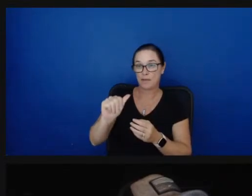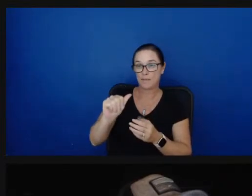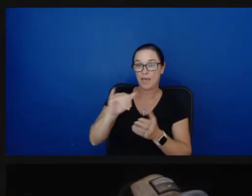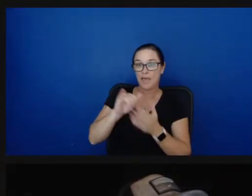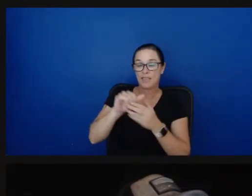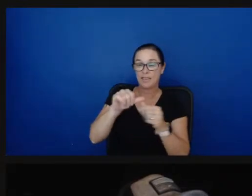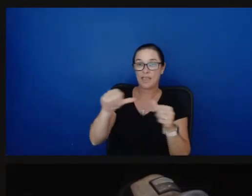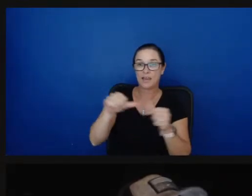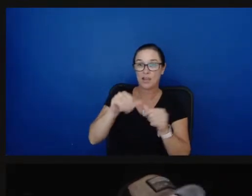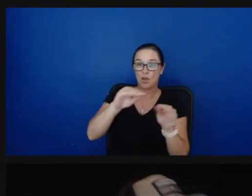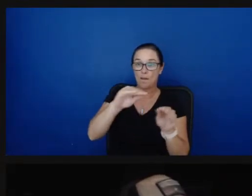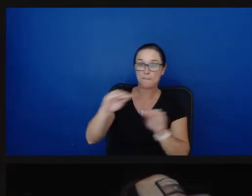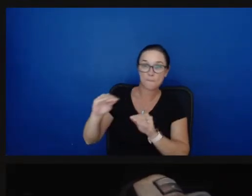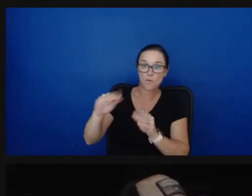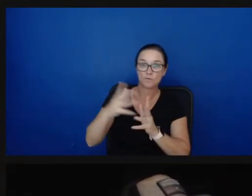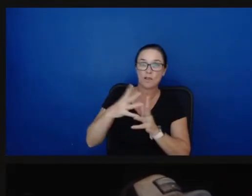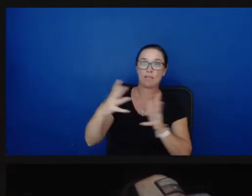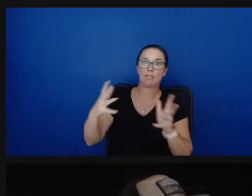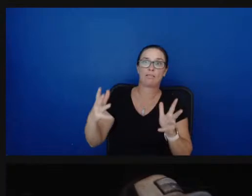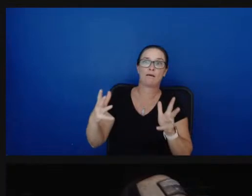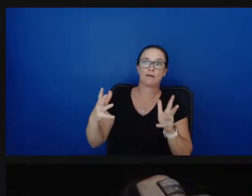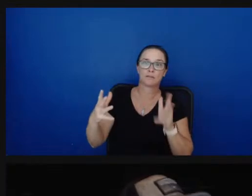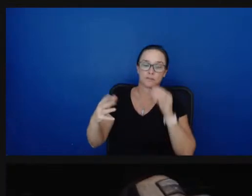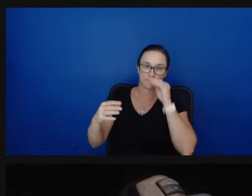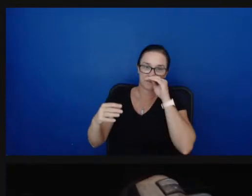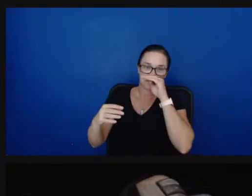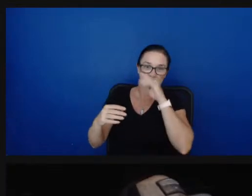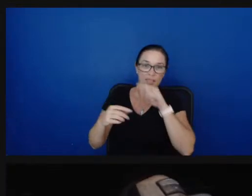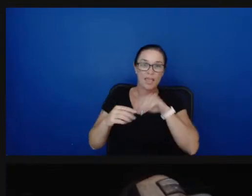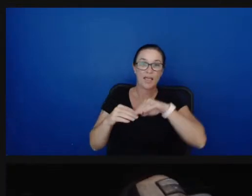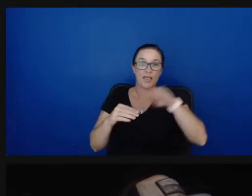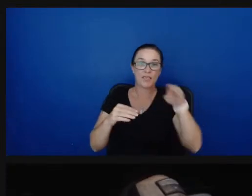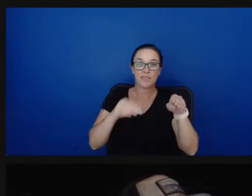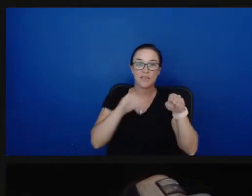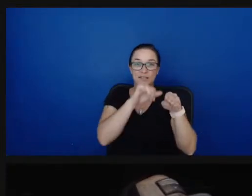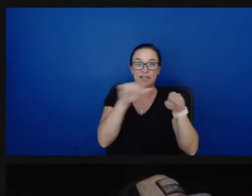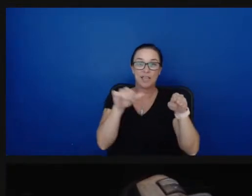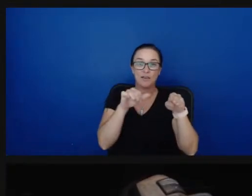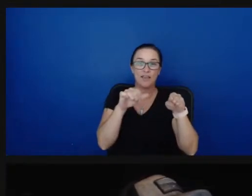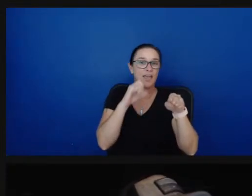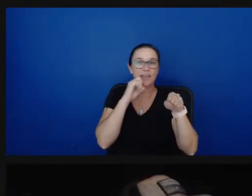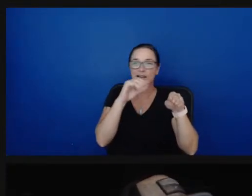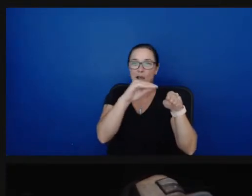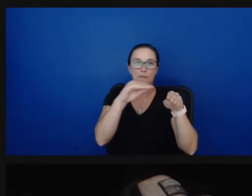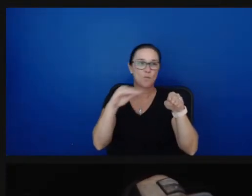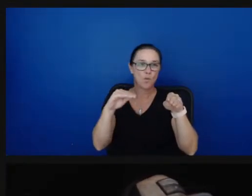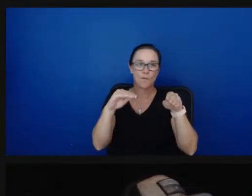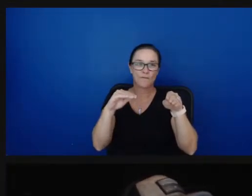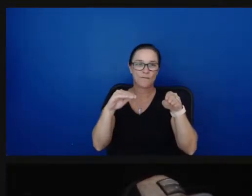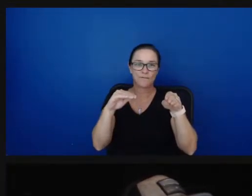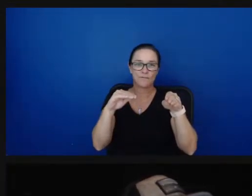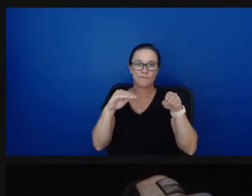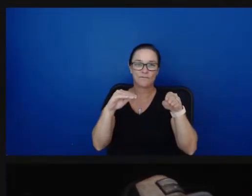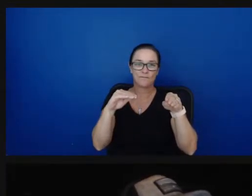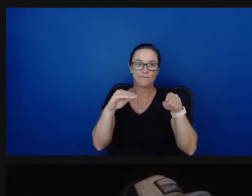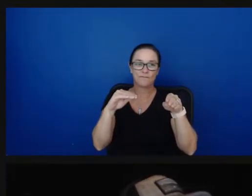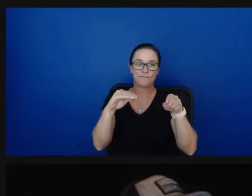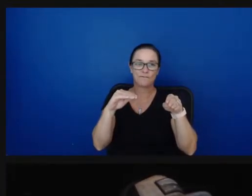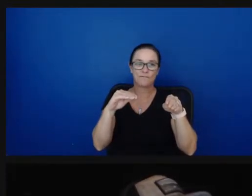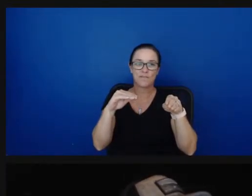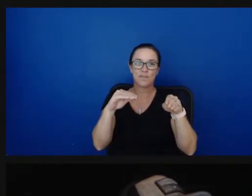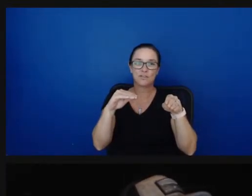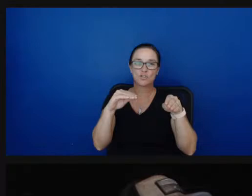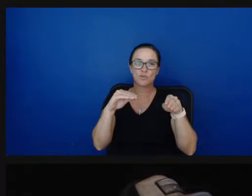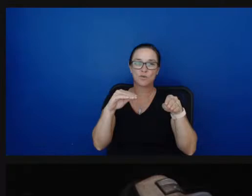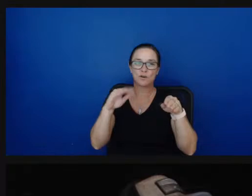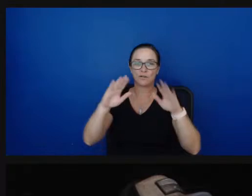a lot. And this area didn't move as much, right? So it